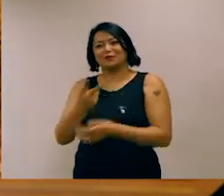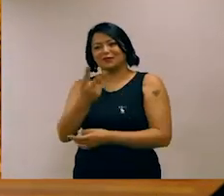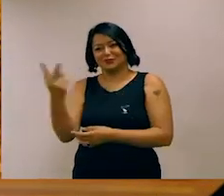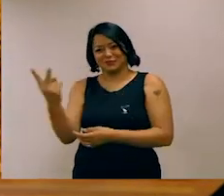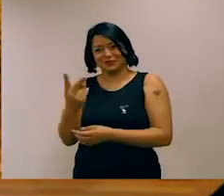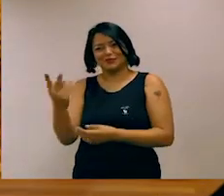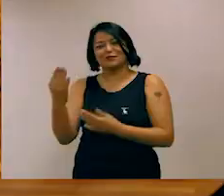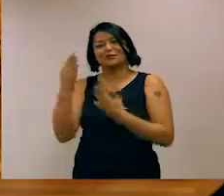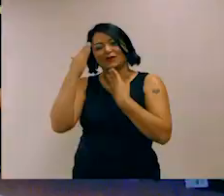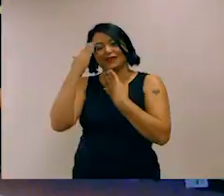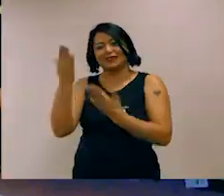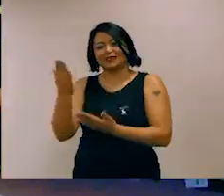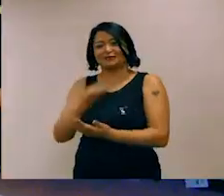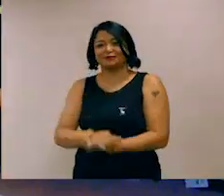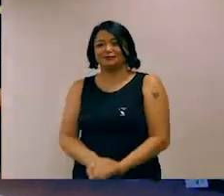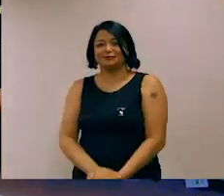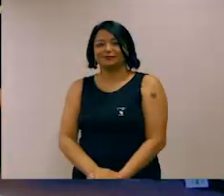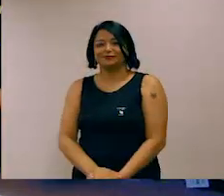much.